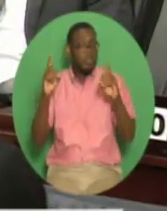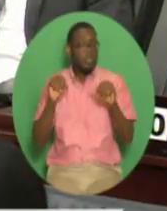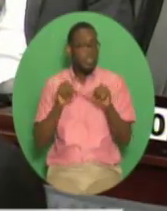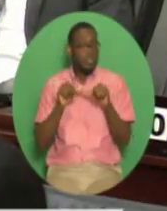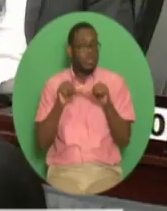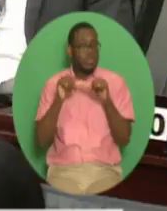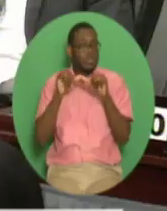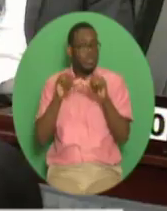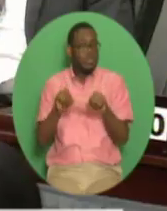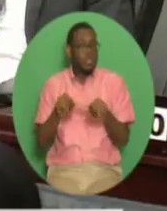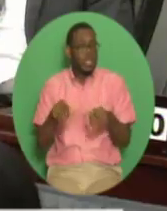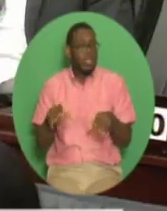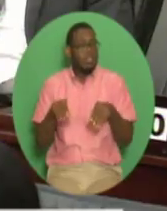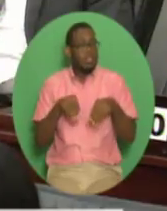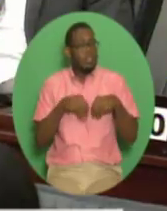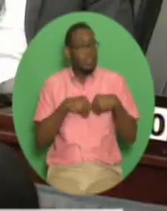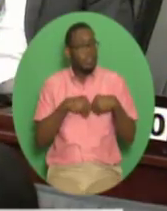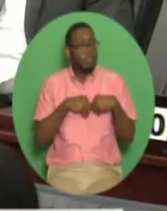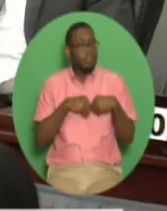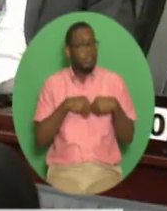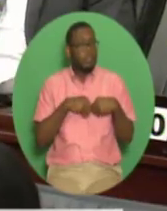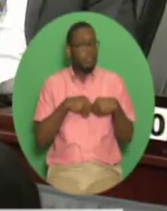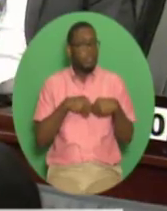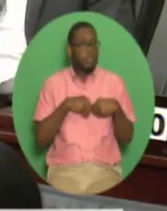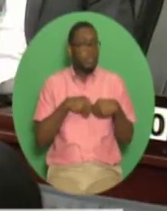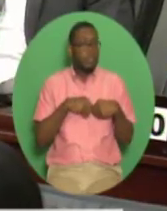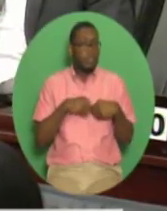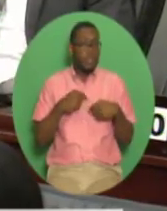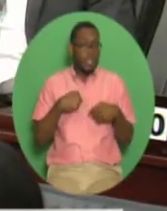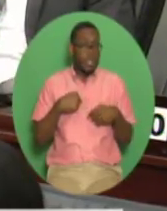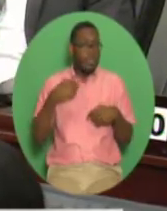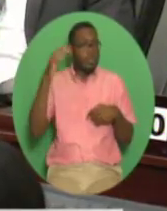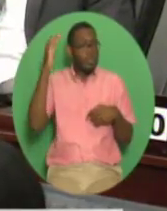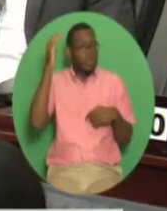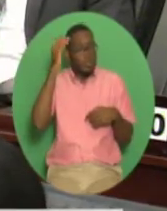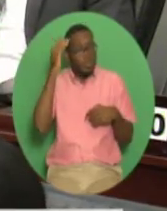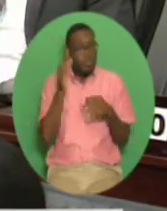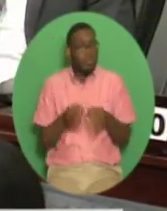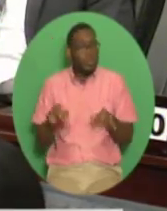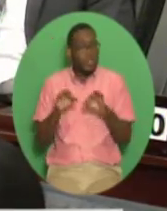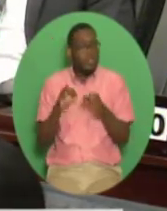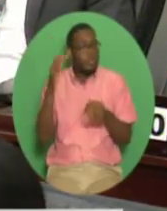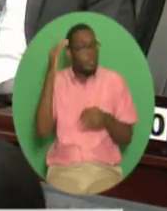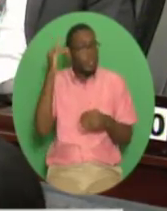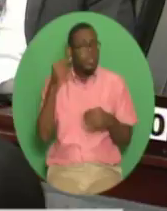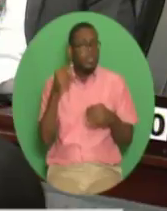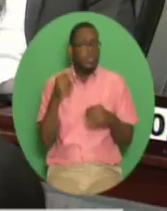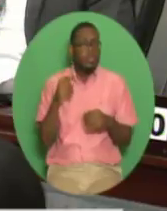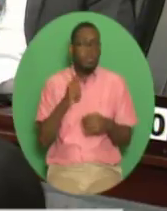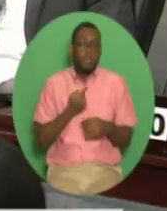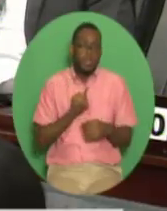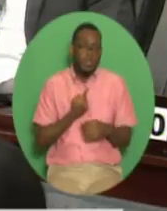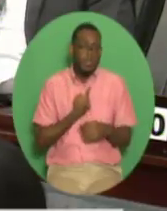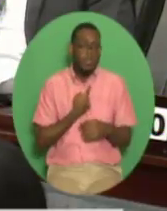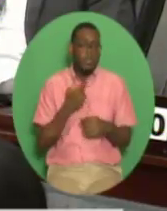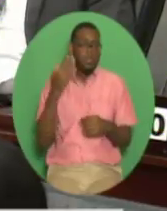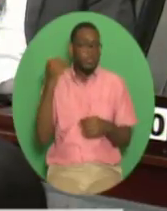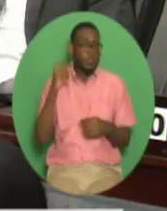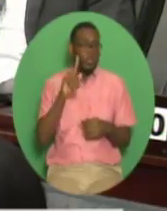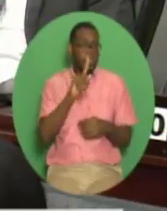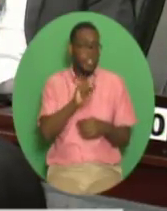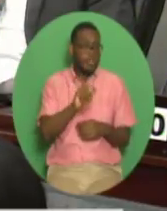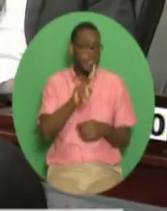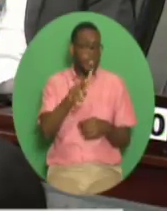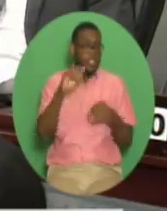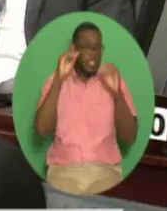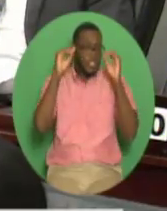place. And I know what I'm talking about because I was involved with technical vocational education